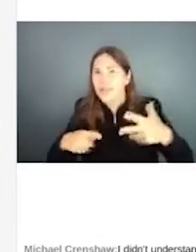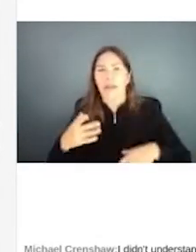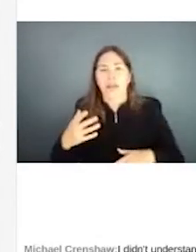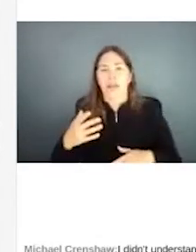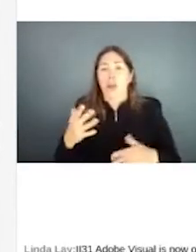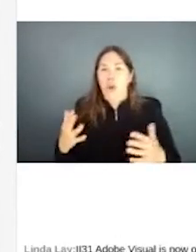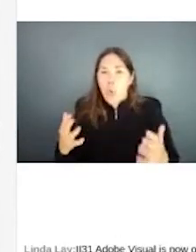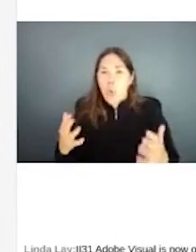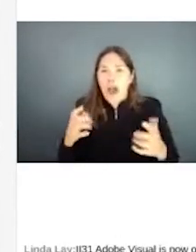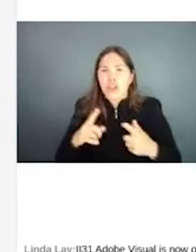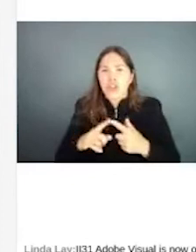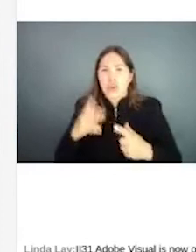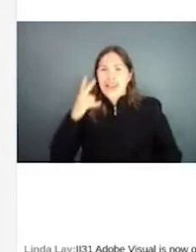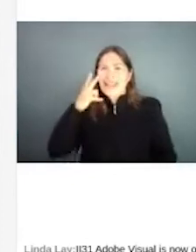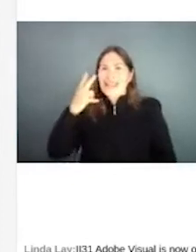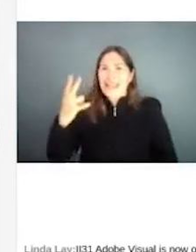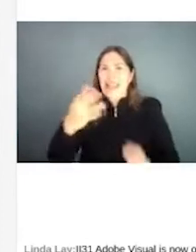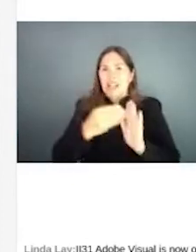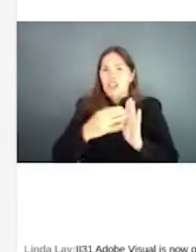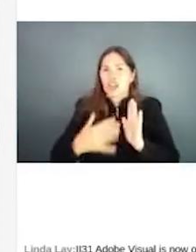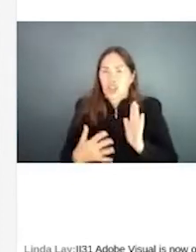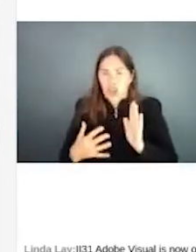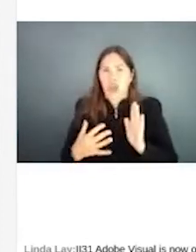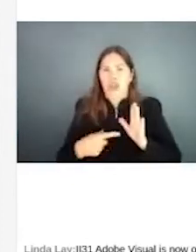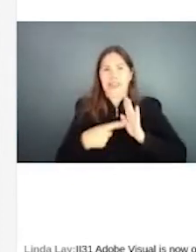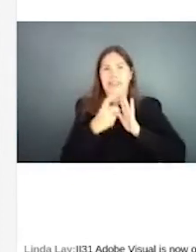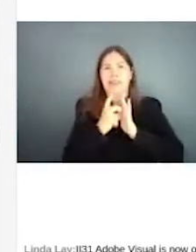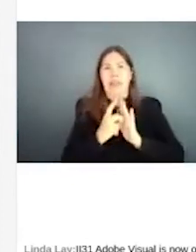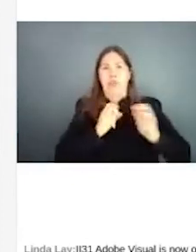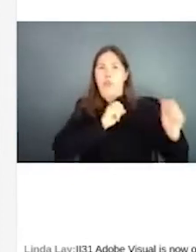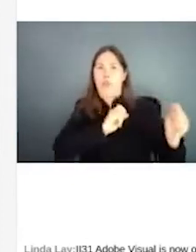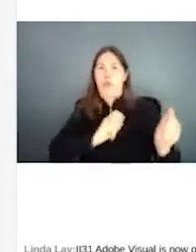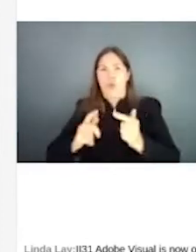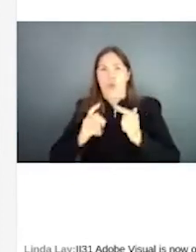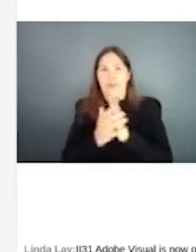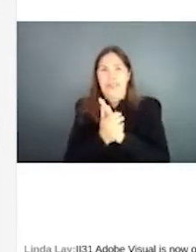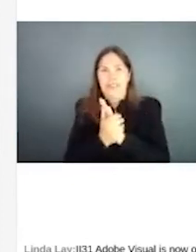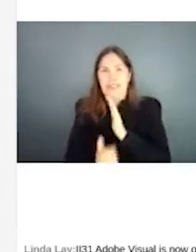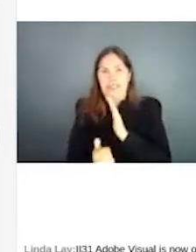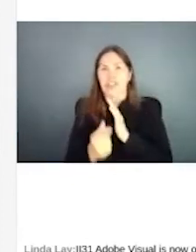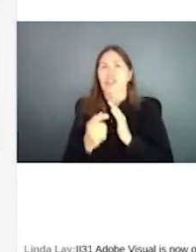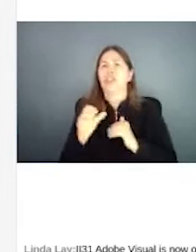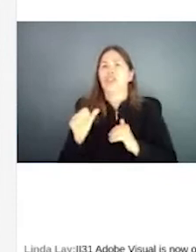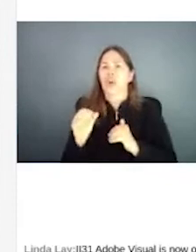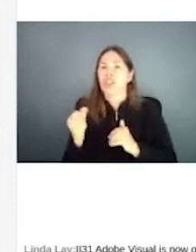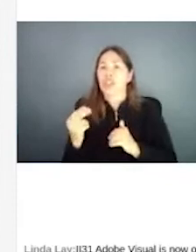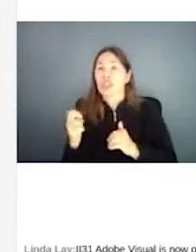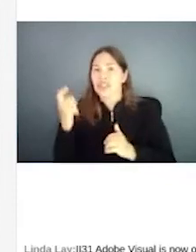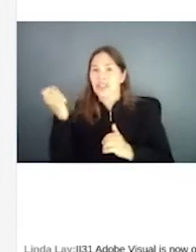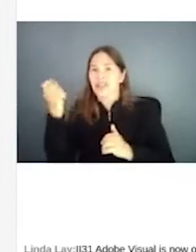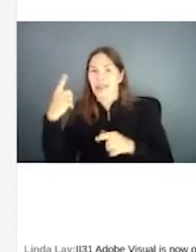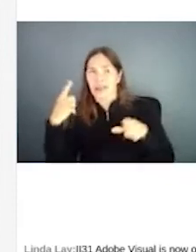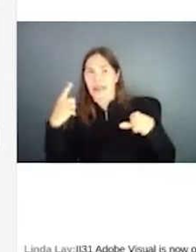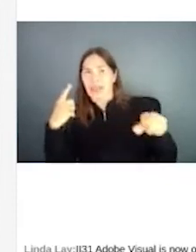wants to see the students demonstrate all of these skills so that she understands that they